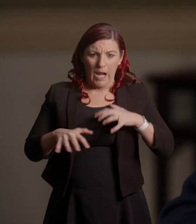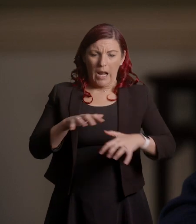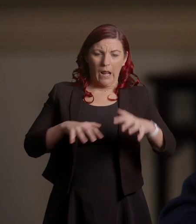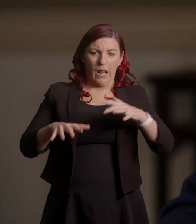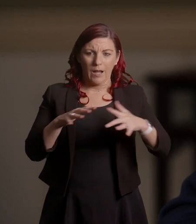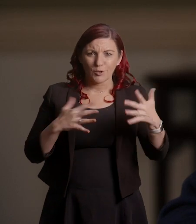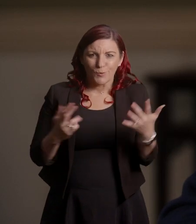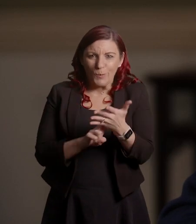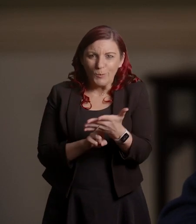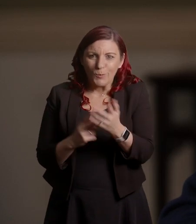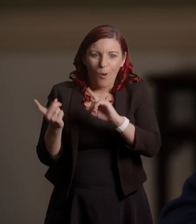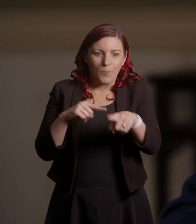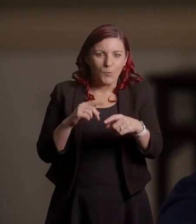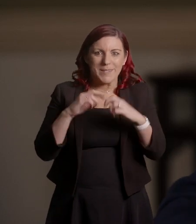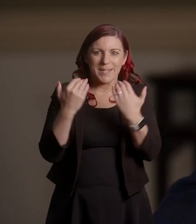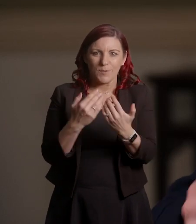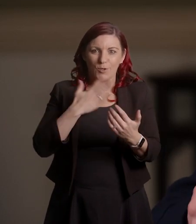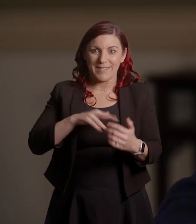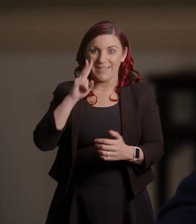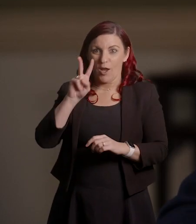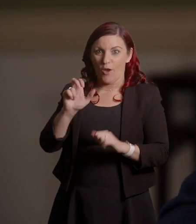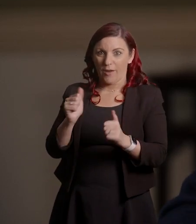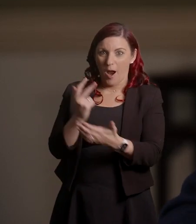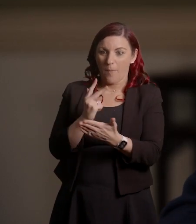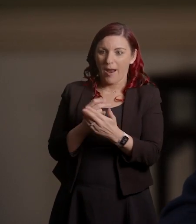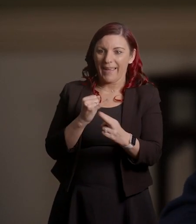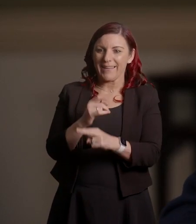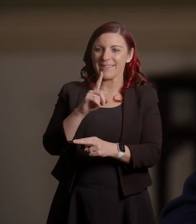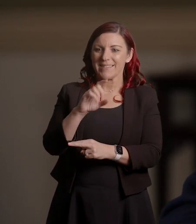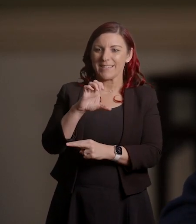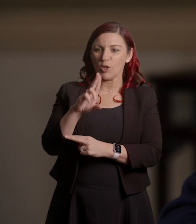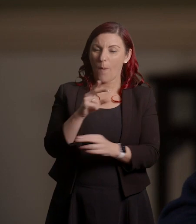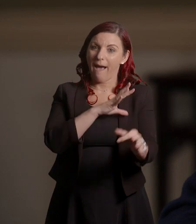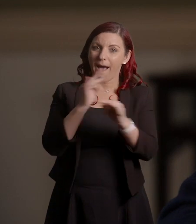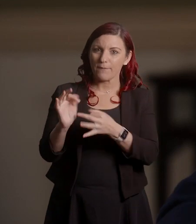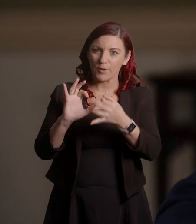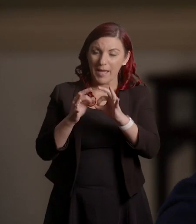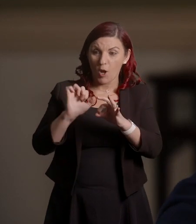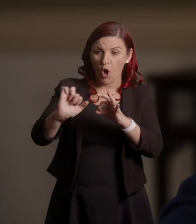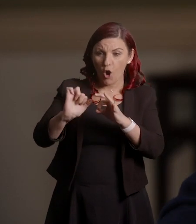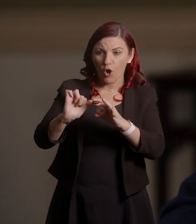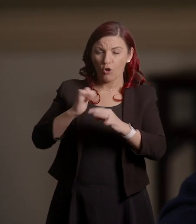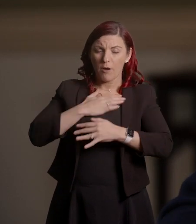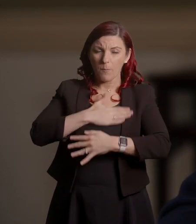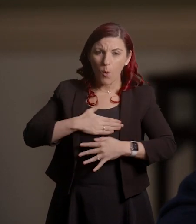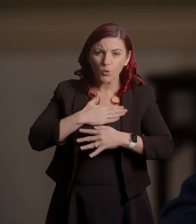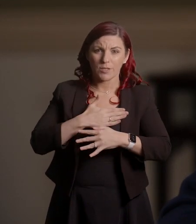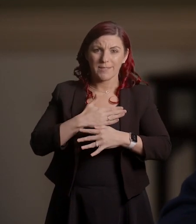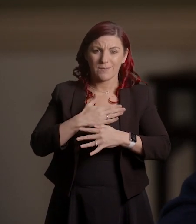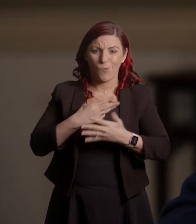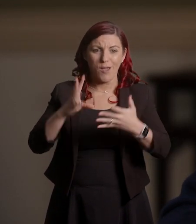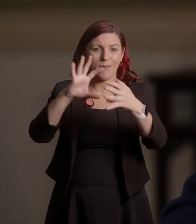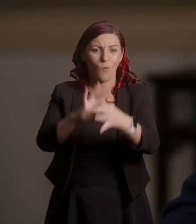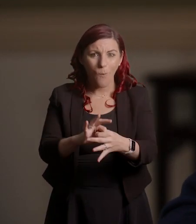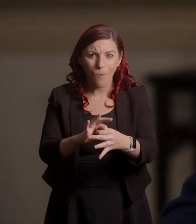doing with herself. And just to see her in the car park in DCU after the game and the emotions among everyone